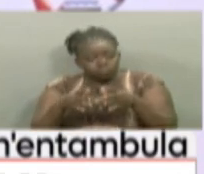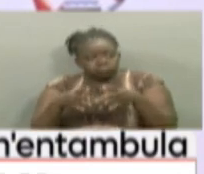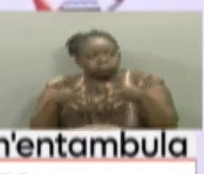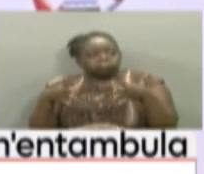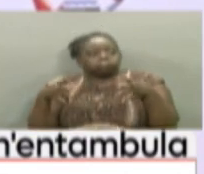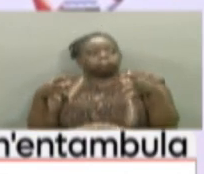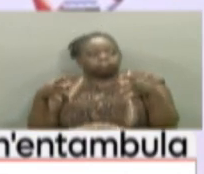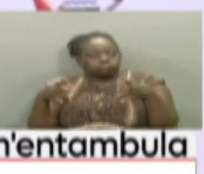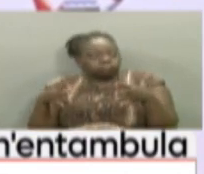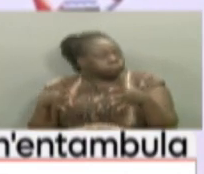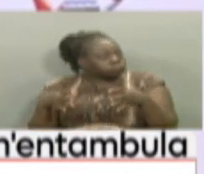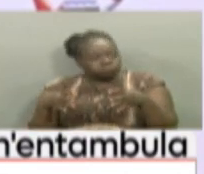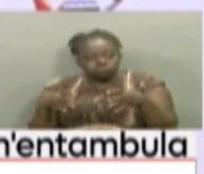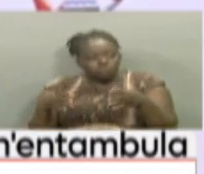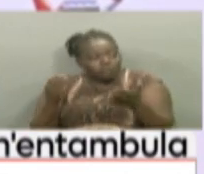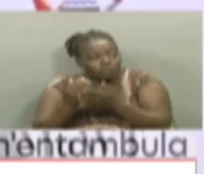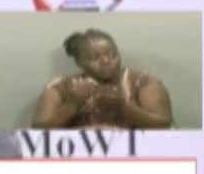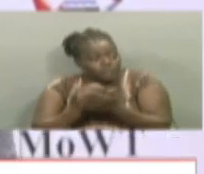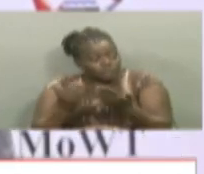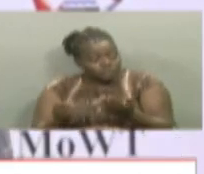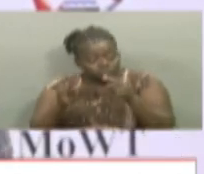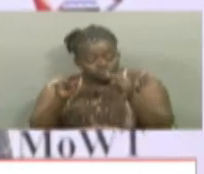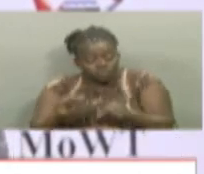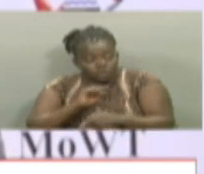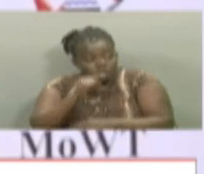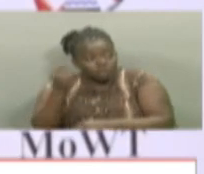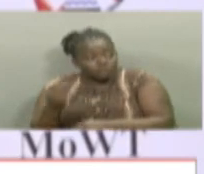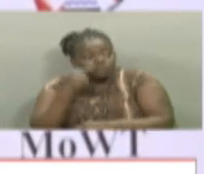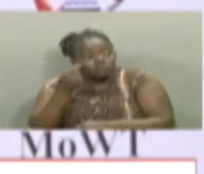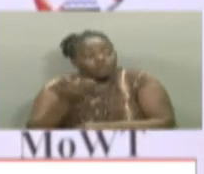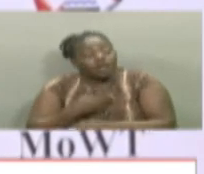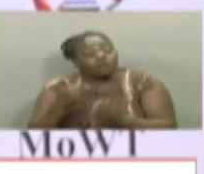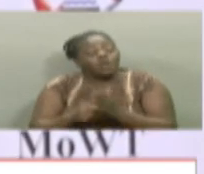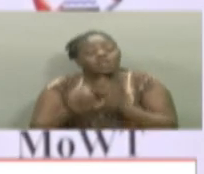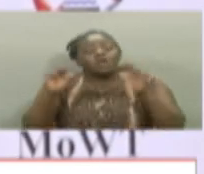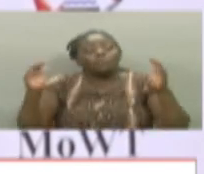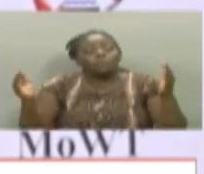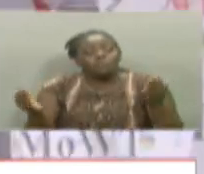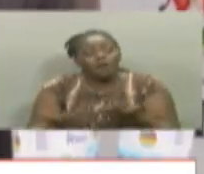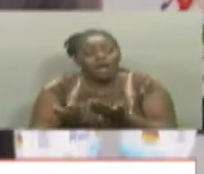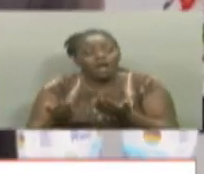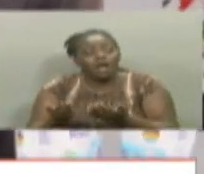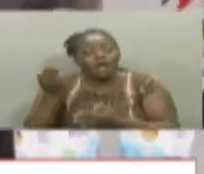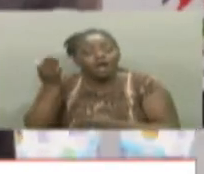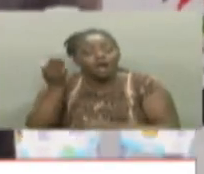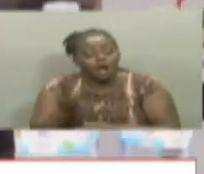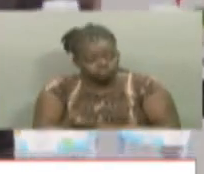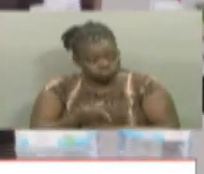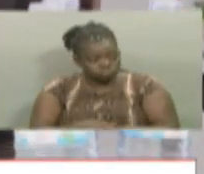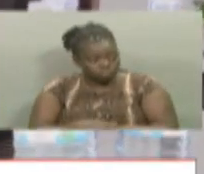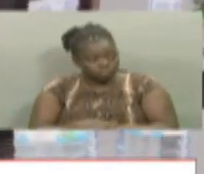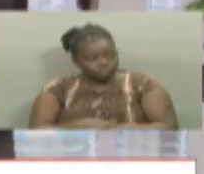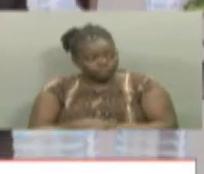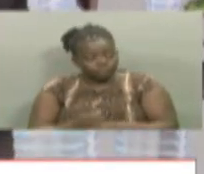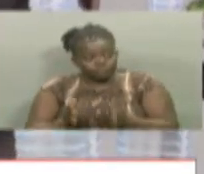nnyo kubanga si y'okusifa ekka abalina ebizibu ensi yonna erina ebizibu. Kyokka Gino Katumba agamba nti